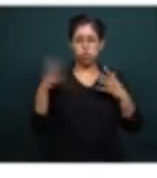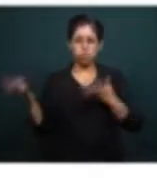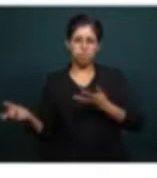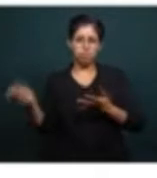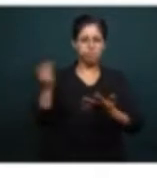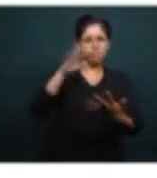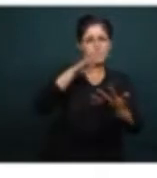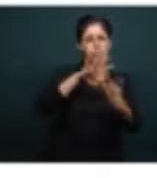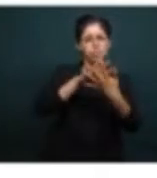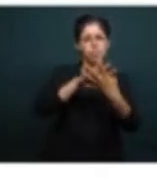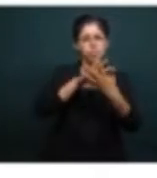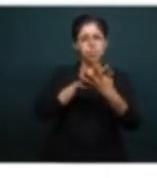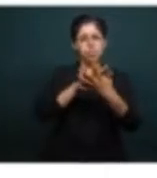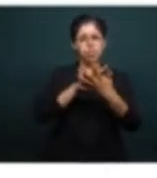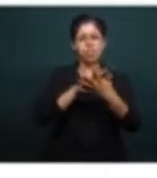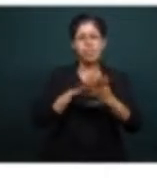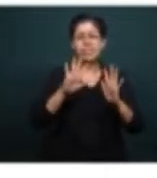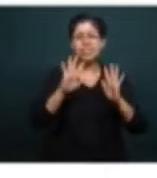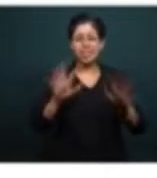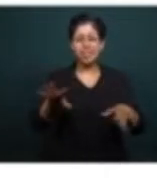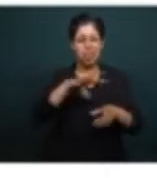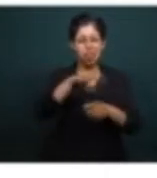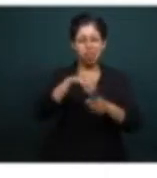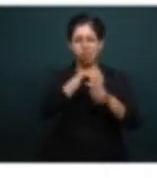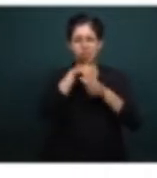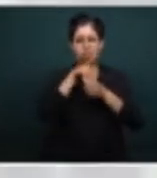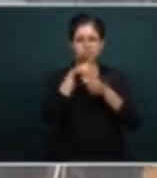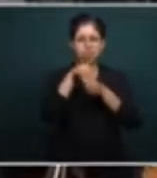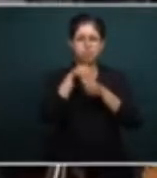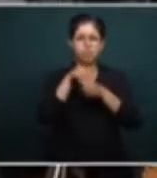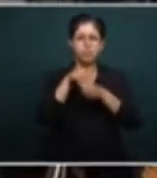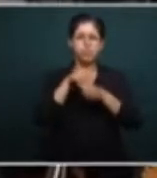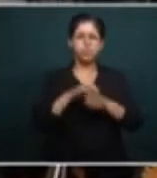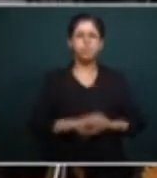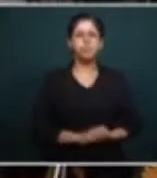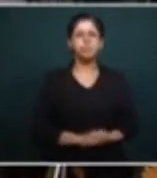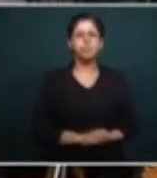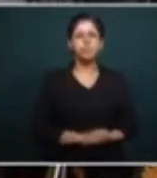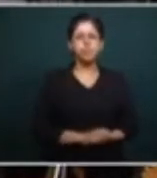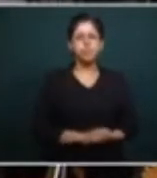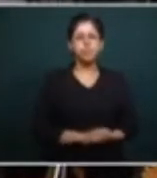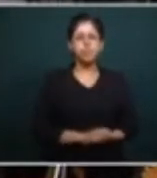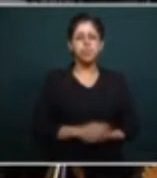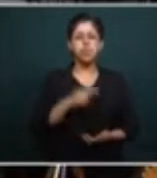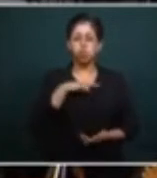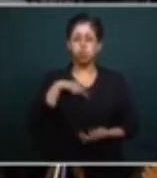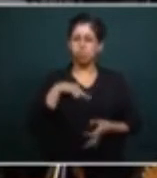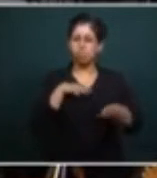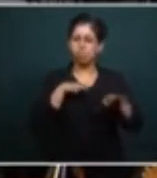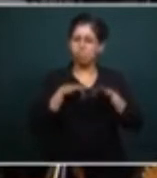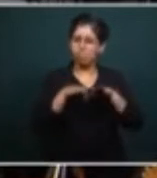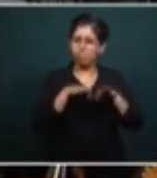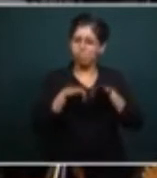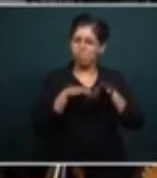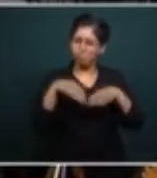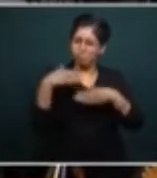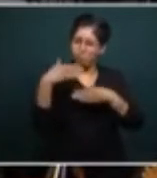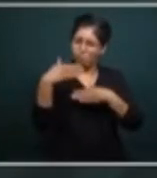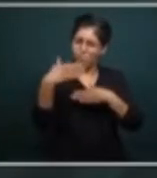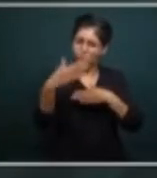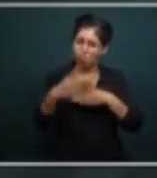13,500 of people that has an overpopulation, and we're also working on an